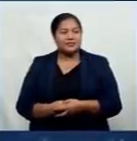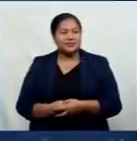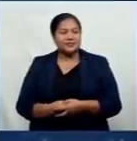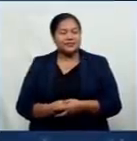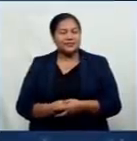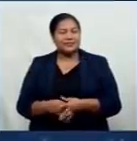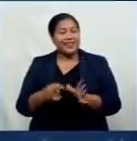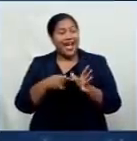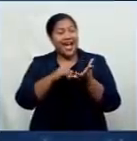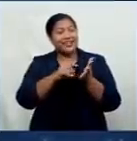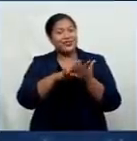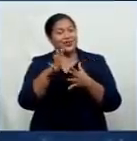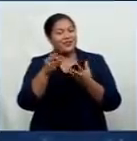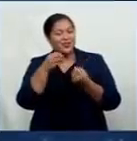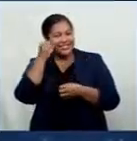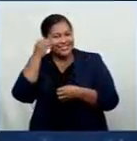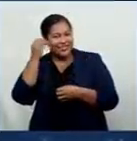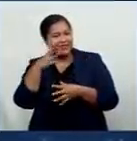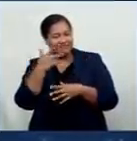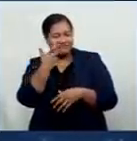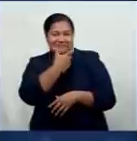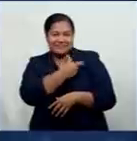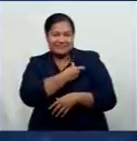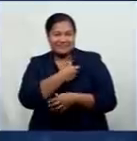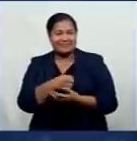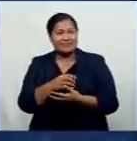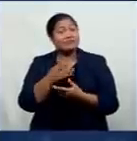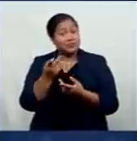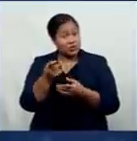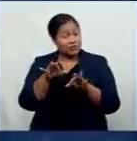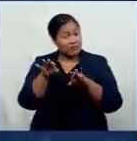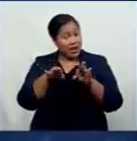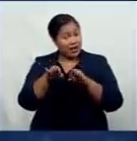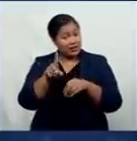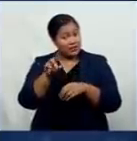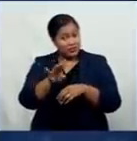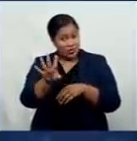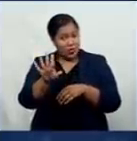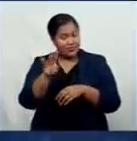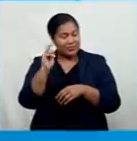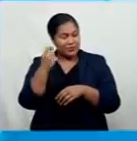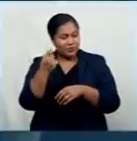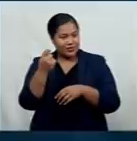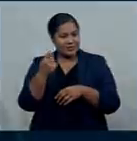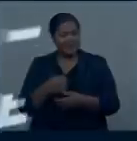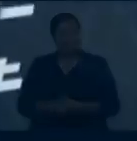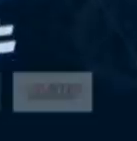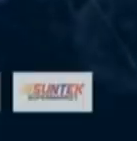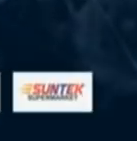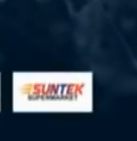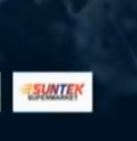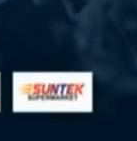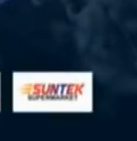And Ashwini from Singatoka is vaccinated. Are you planning on doing this soon?